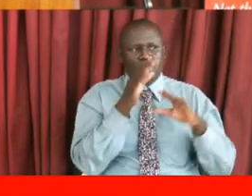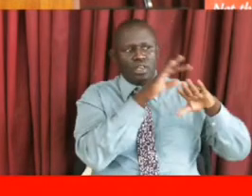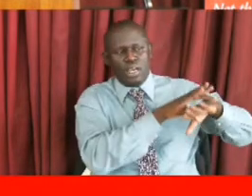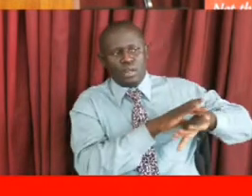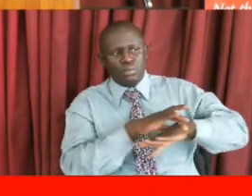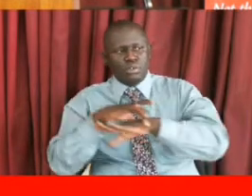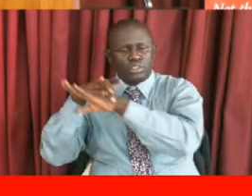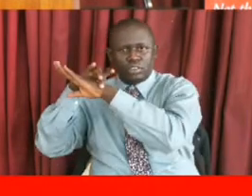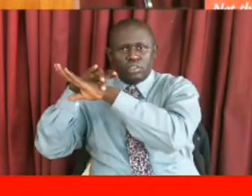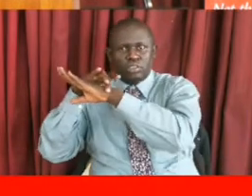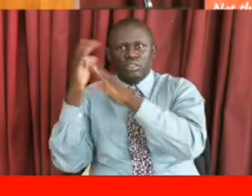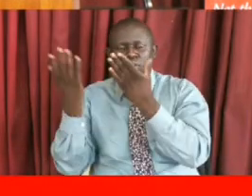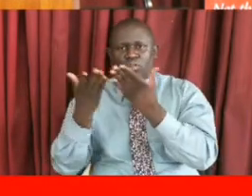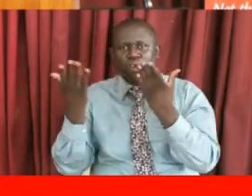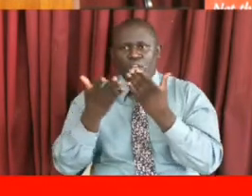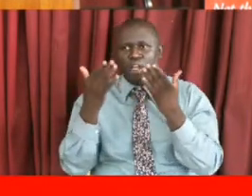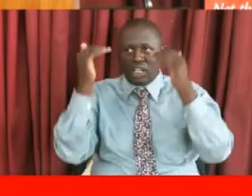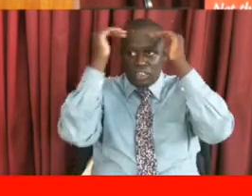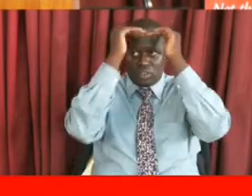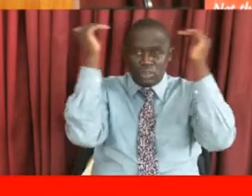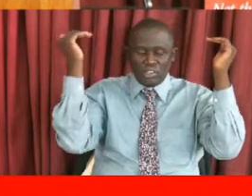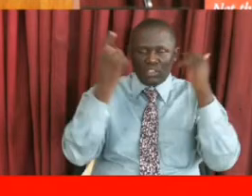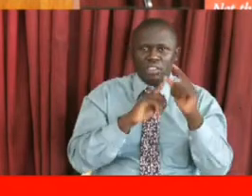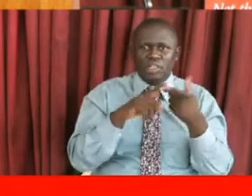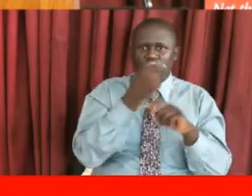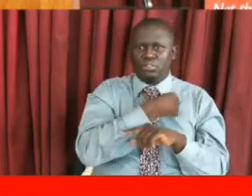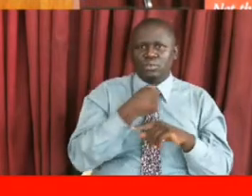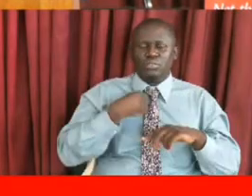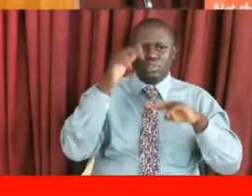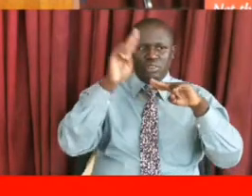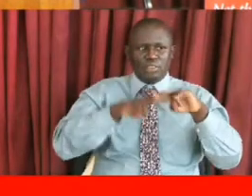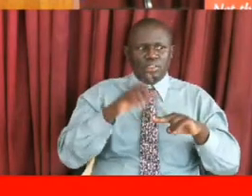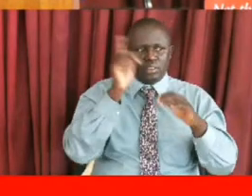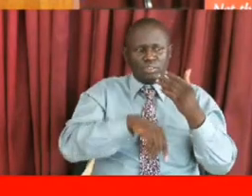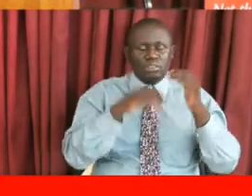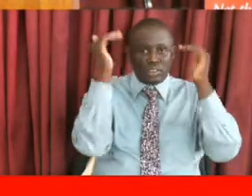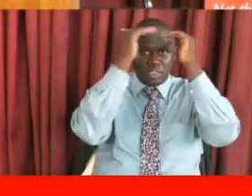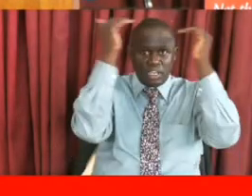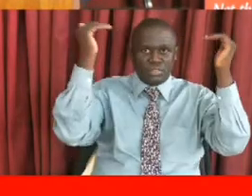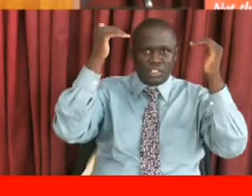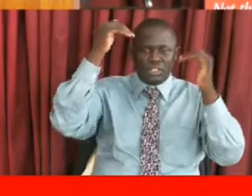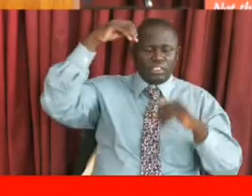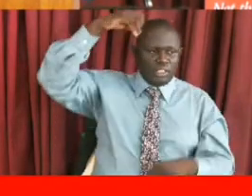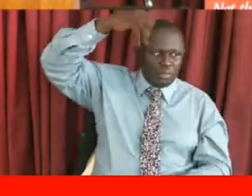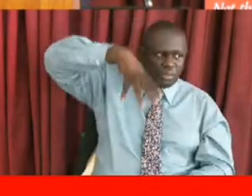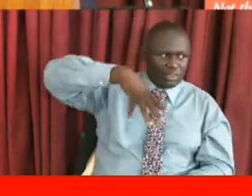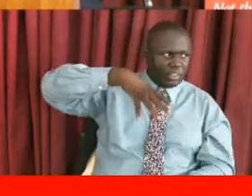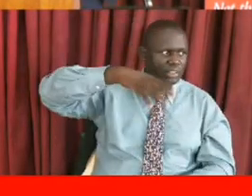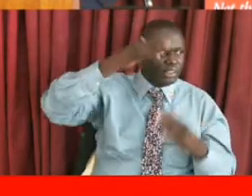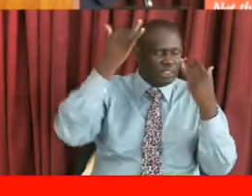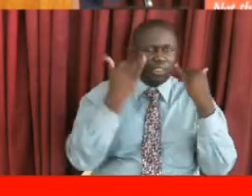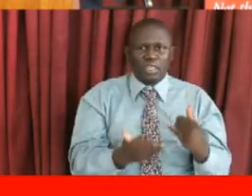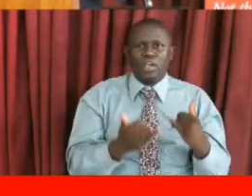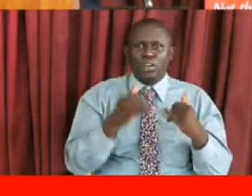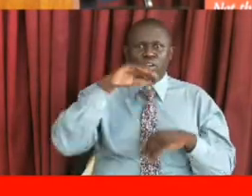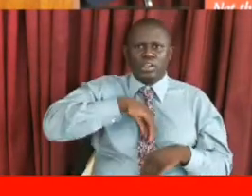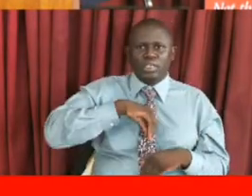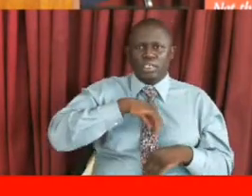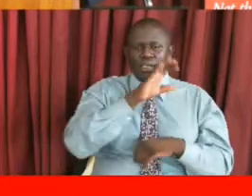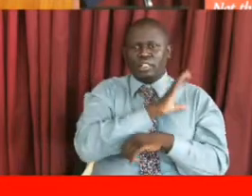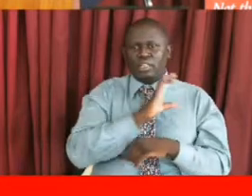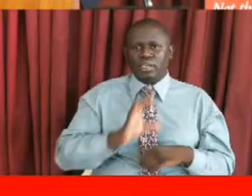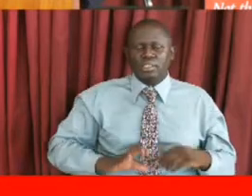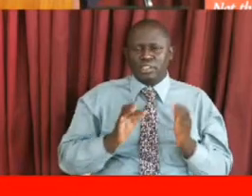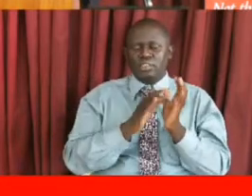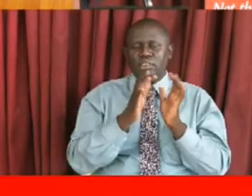are sitting in Heavenly places now in Christ Jesus who